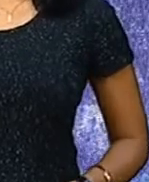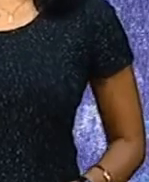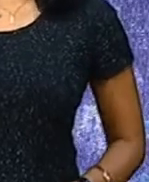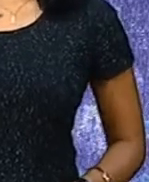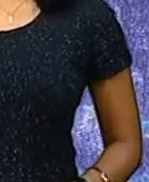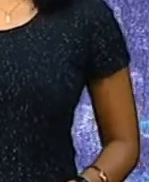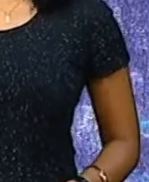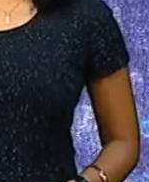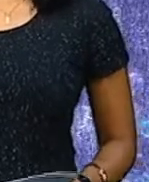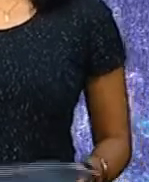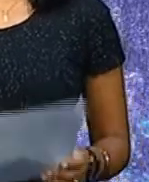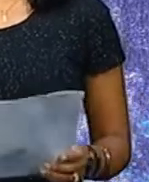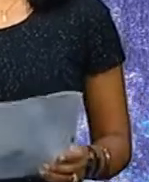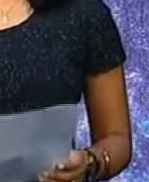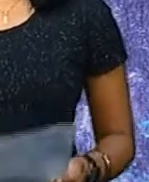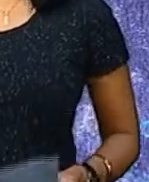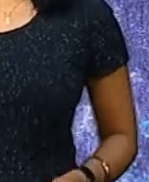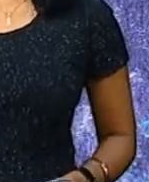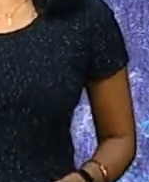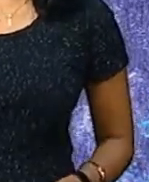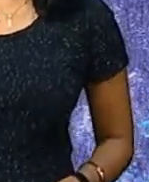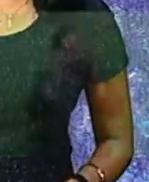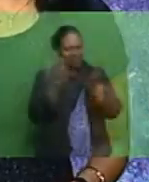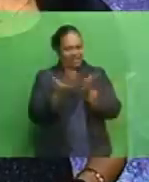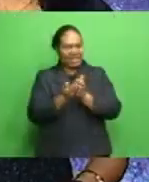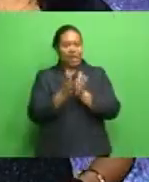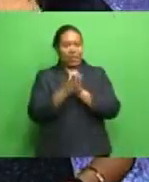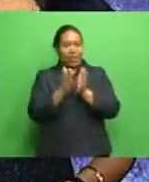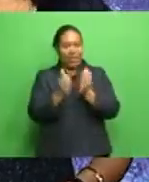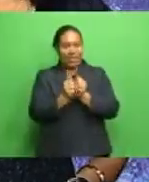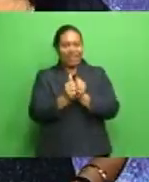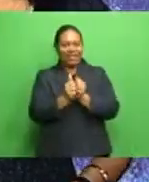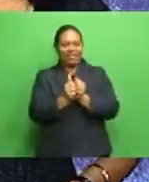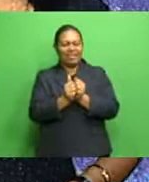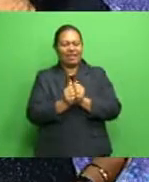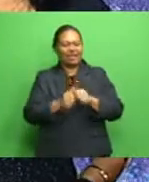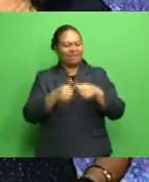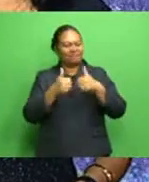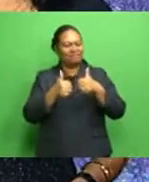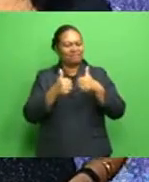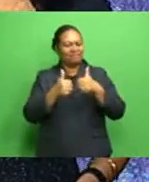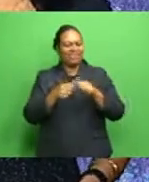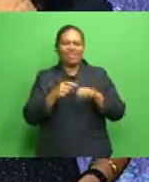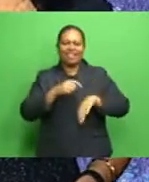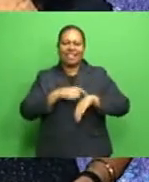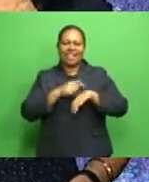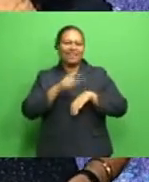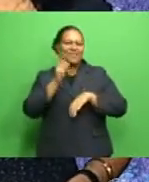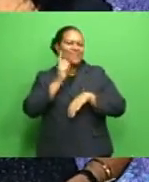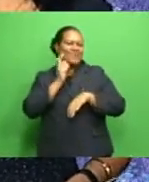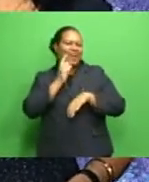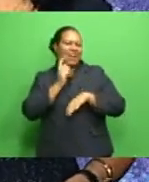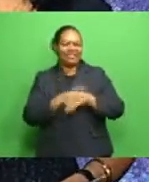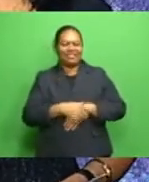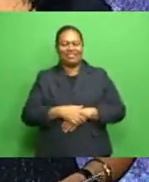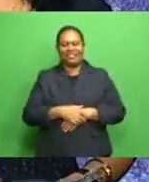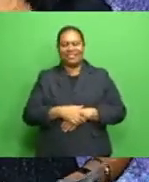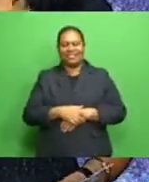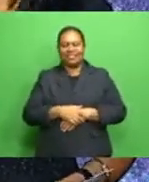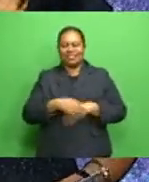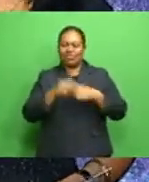Aloha and welcome to the Weather World. The weekend was an excellent time to have fun and to enjoy under that great